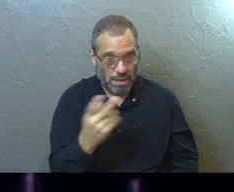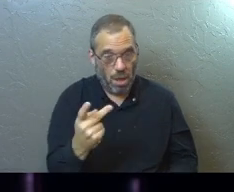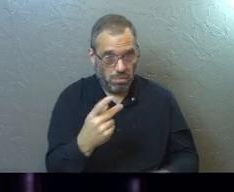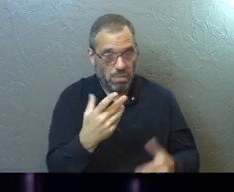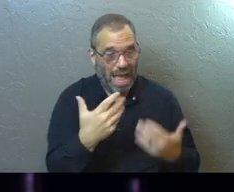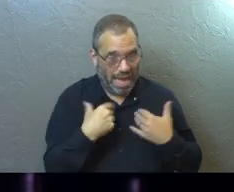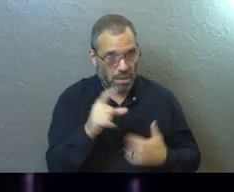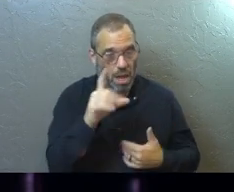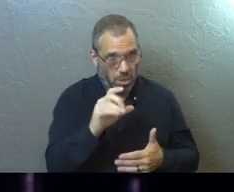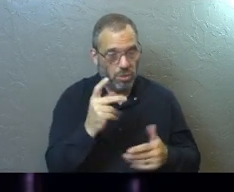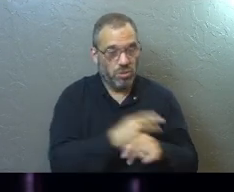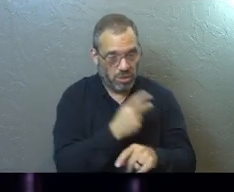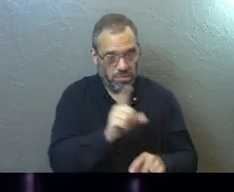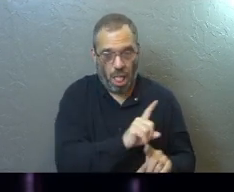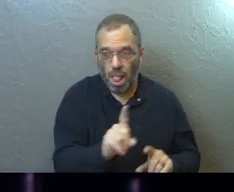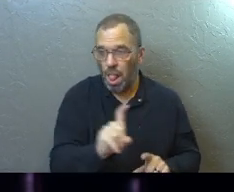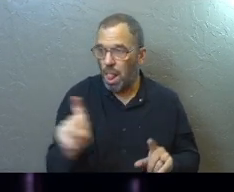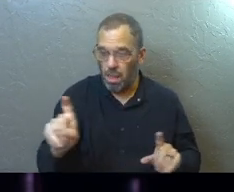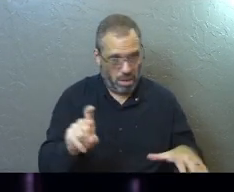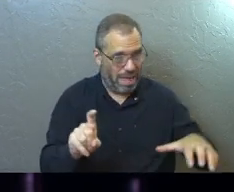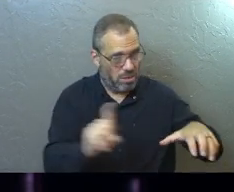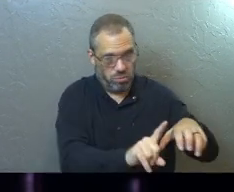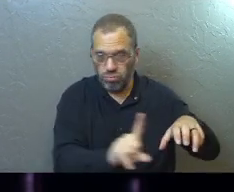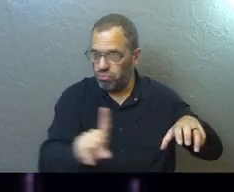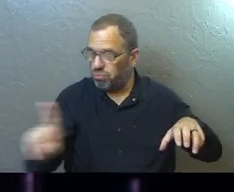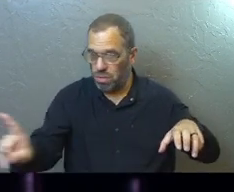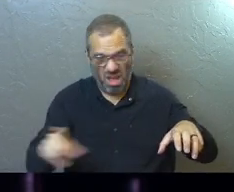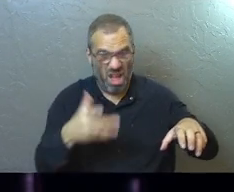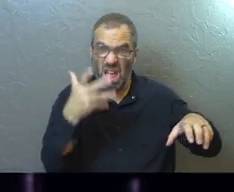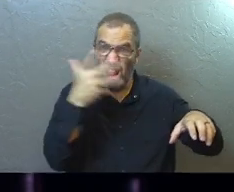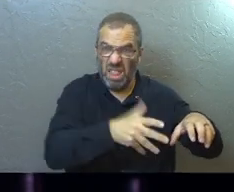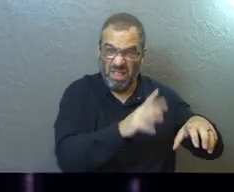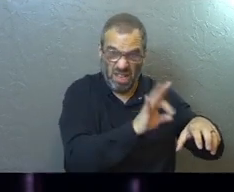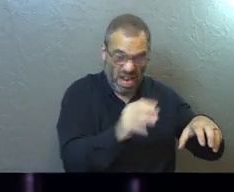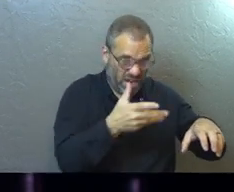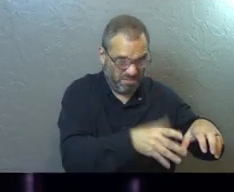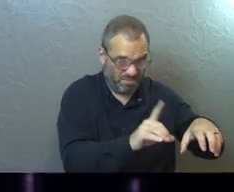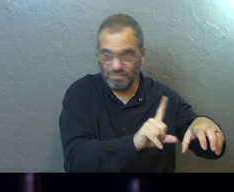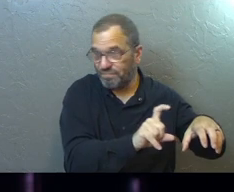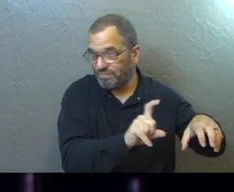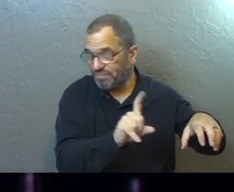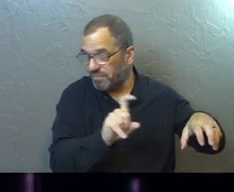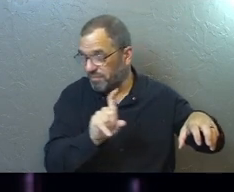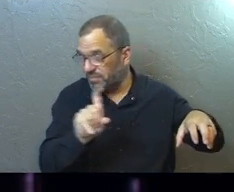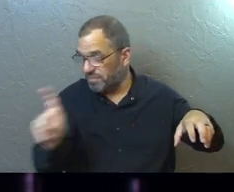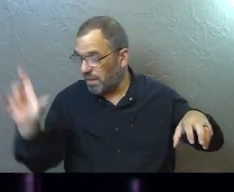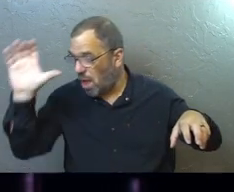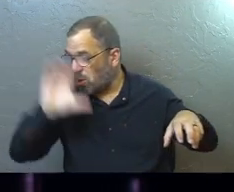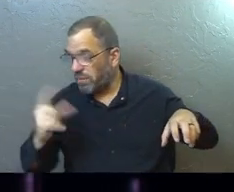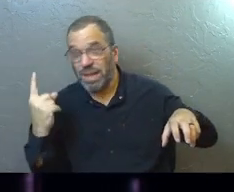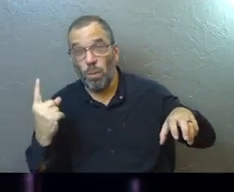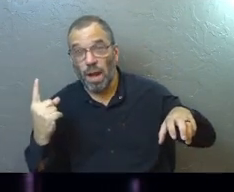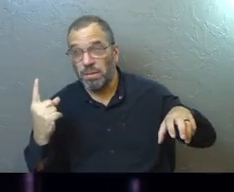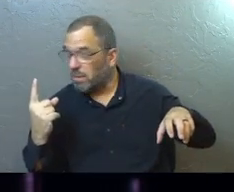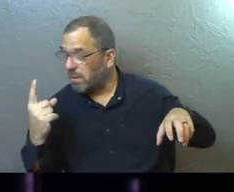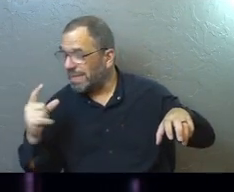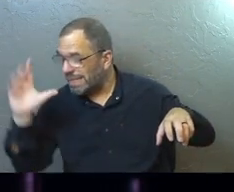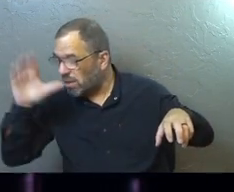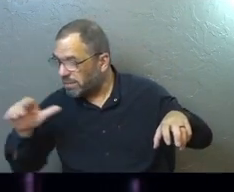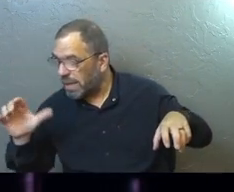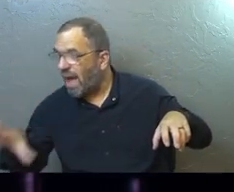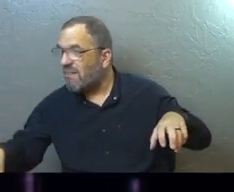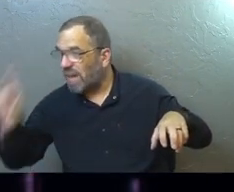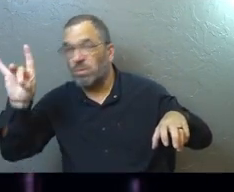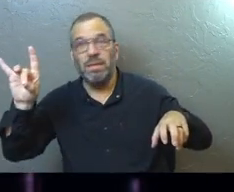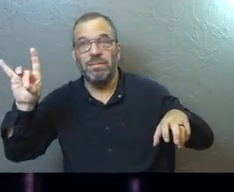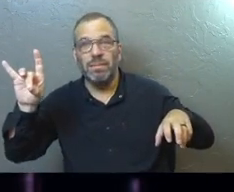them gets lost, what will he do? Won't he leave the 99 others in the wilderness and go to search for the one that is lost